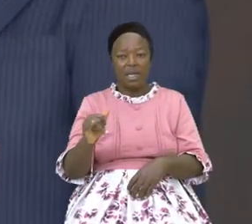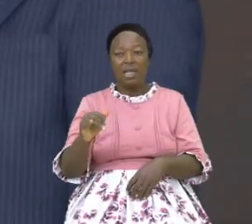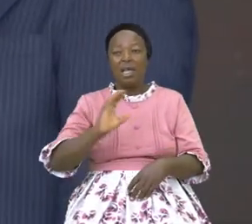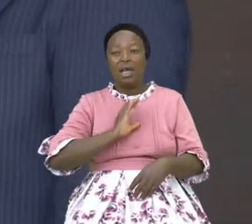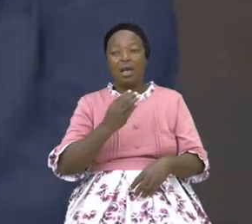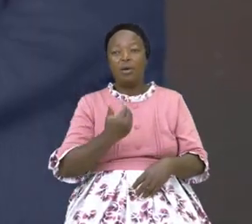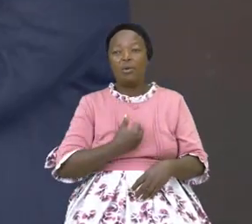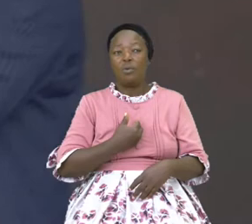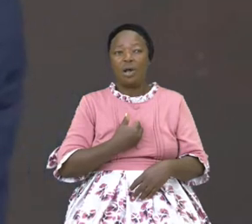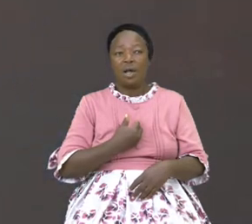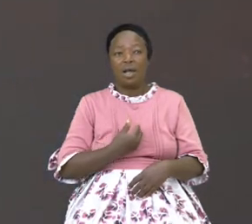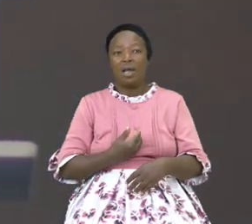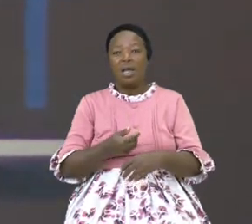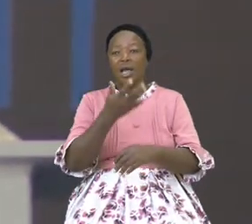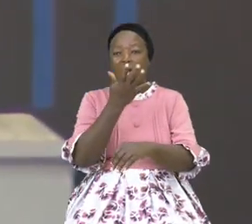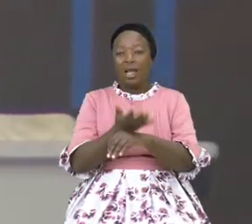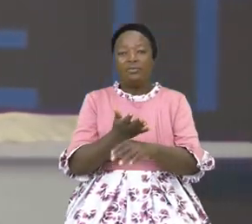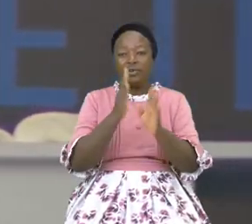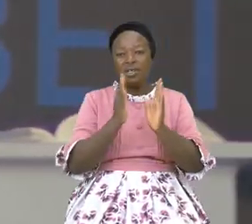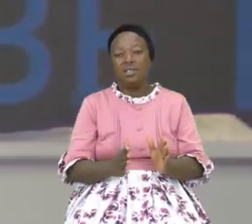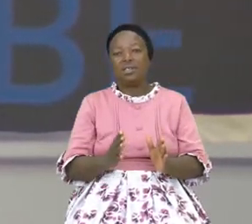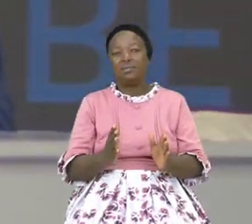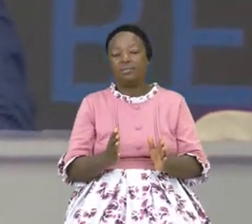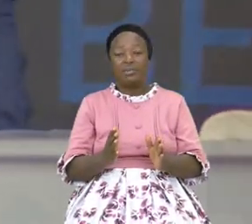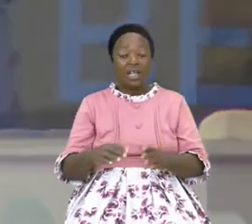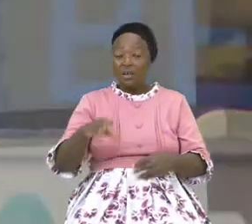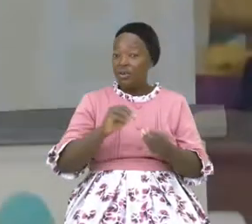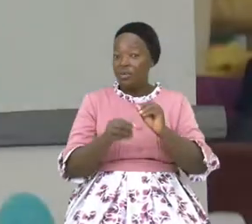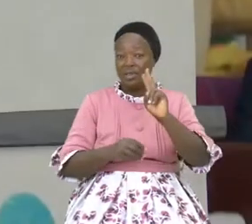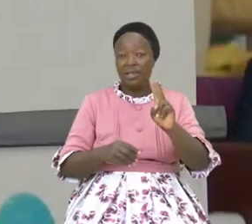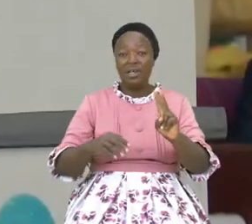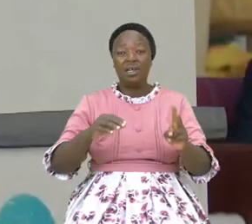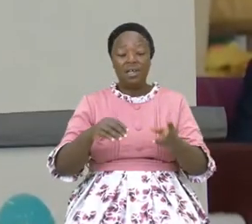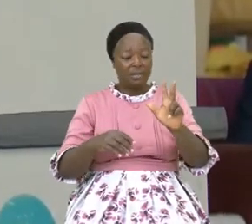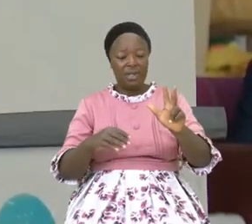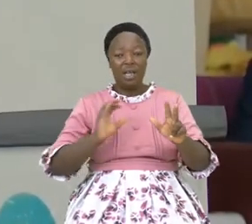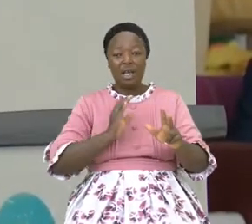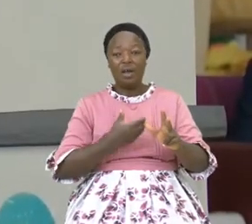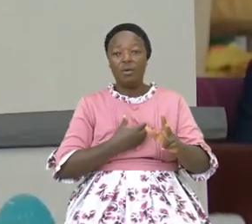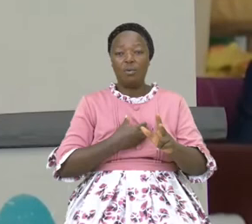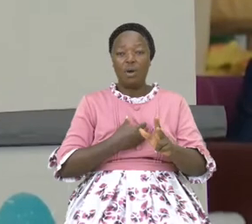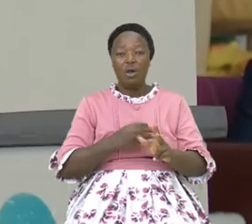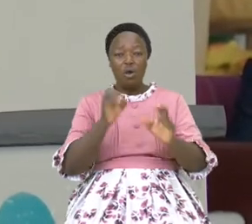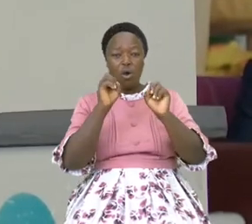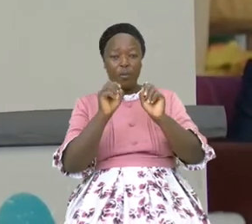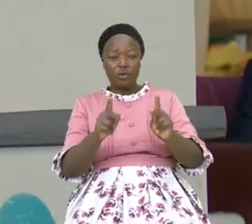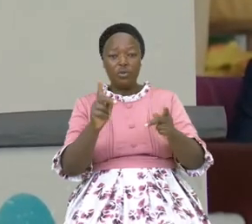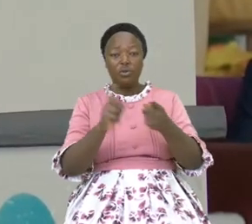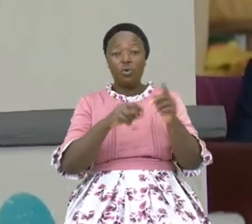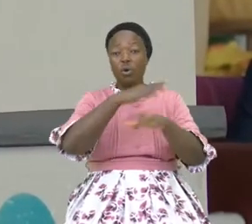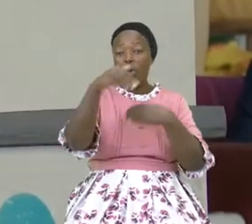our advocate. Number three, our access to all the promises through